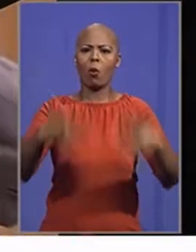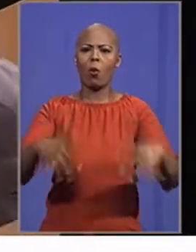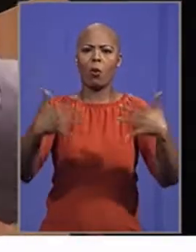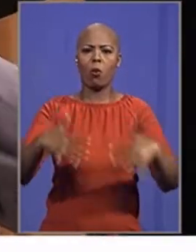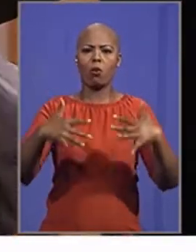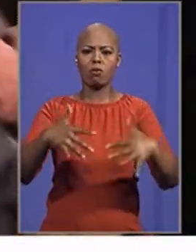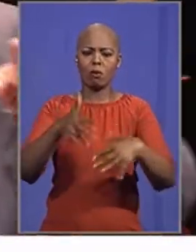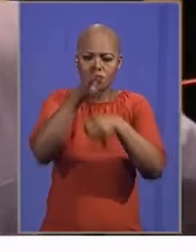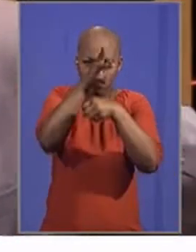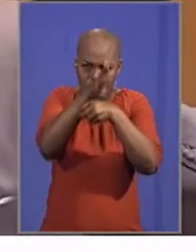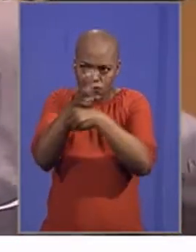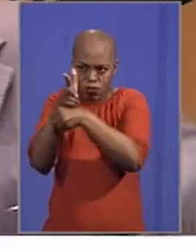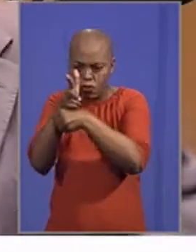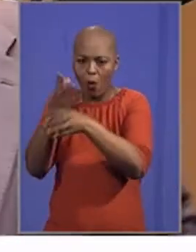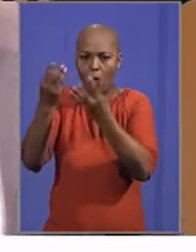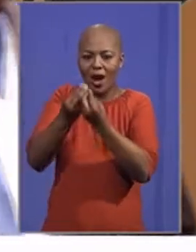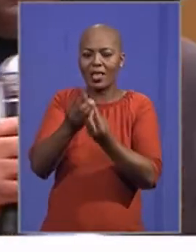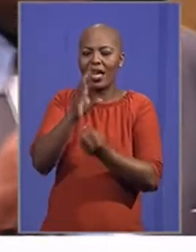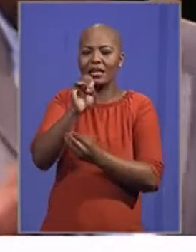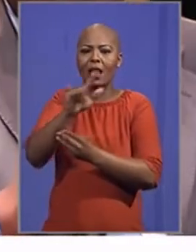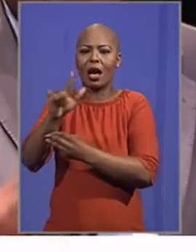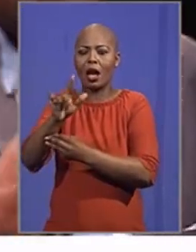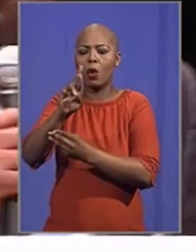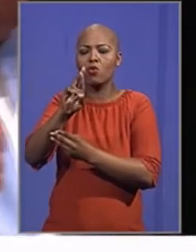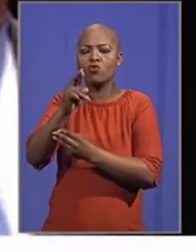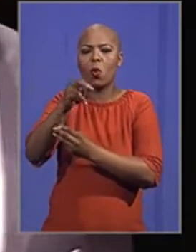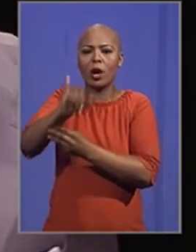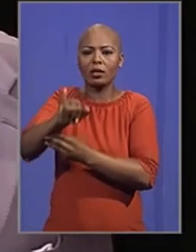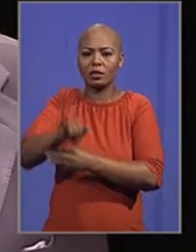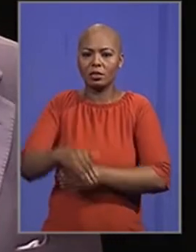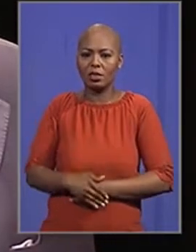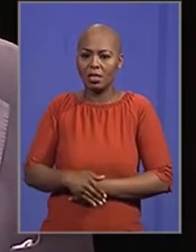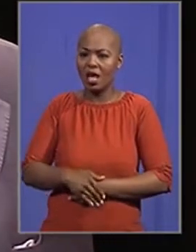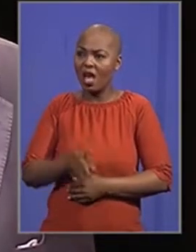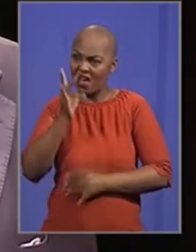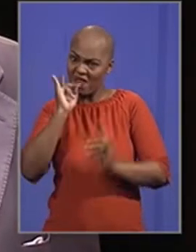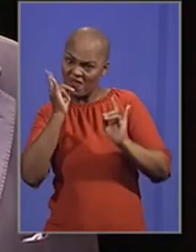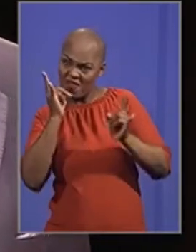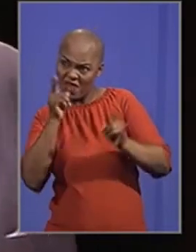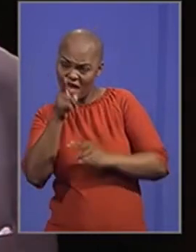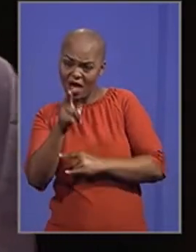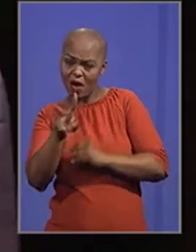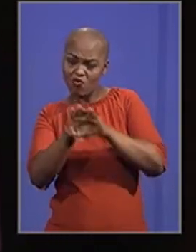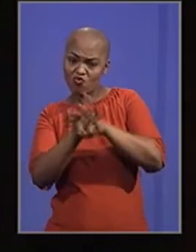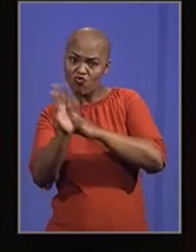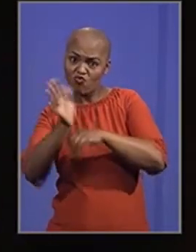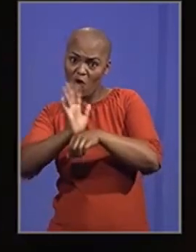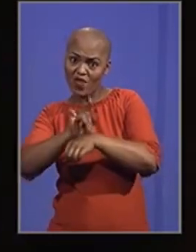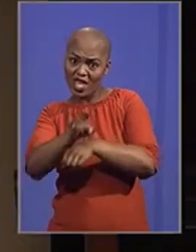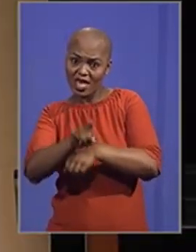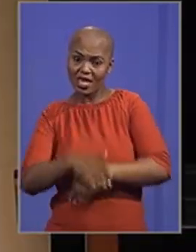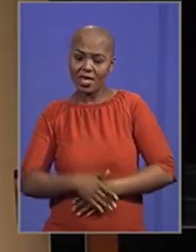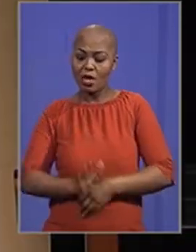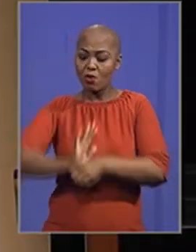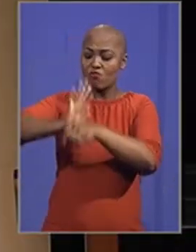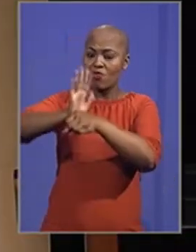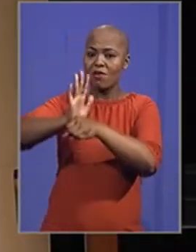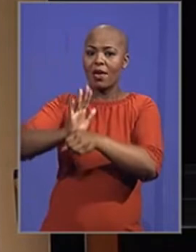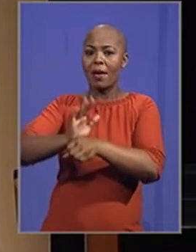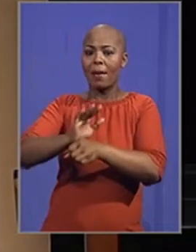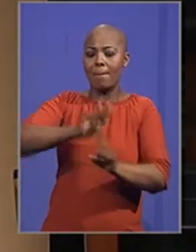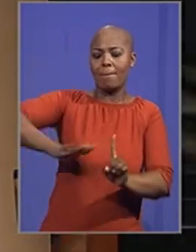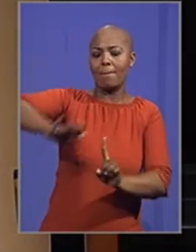with Darrell Road. I don't know who have seen that movie. A Place of Weeping. That